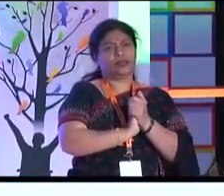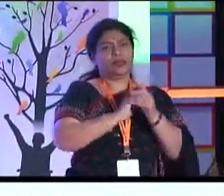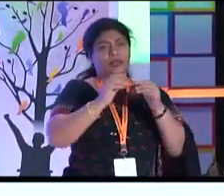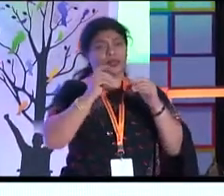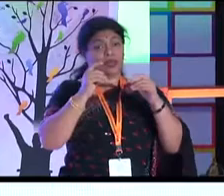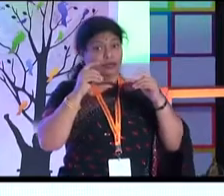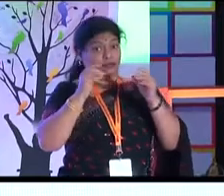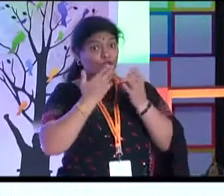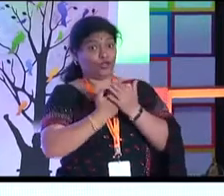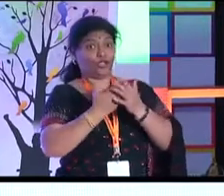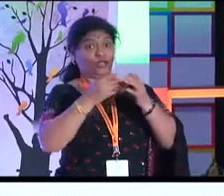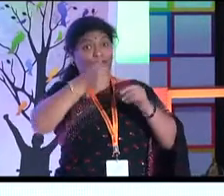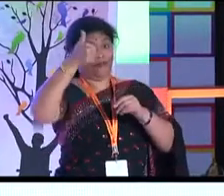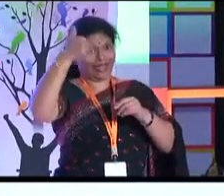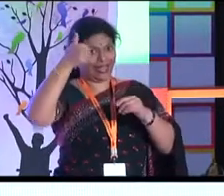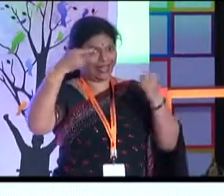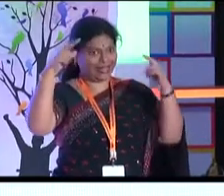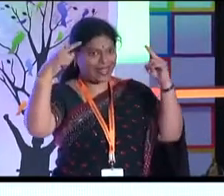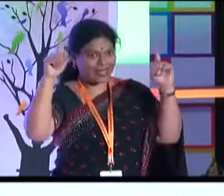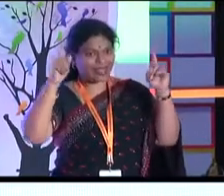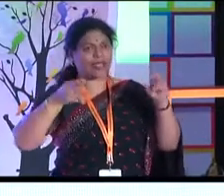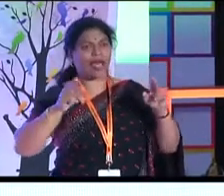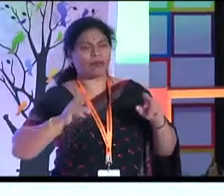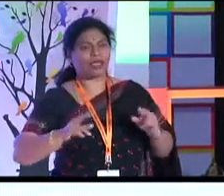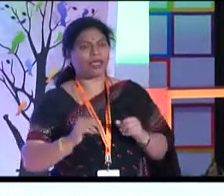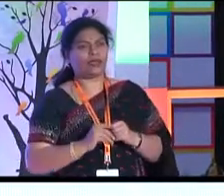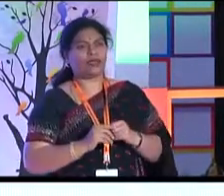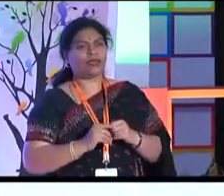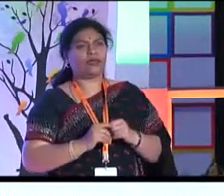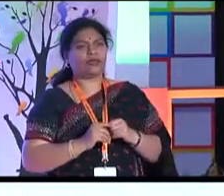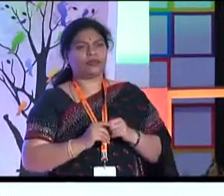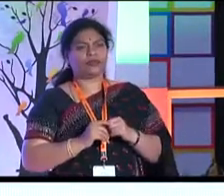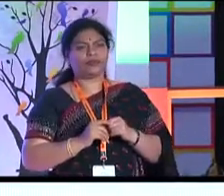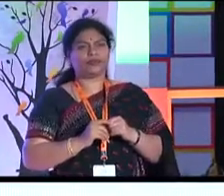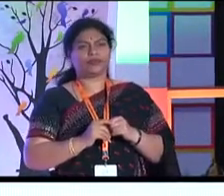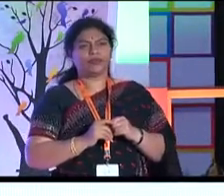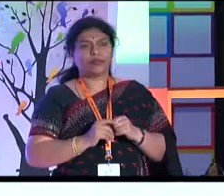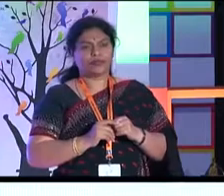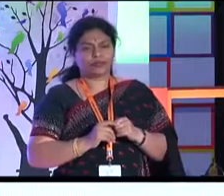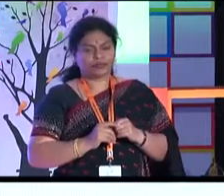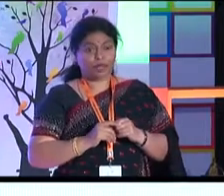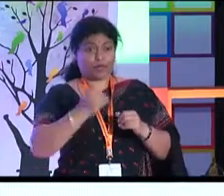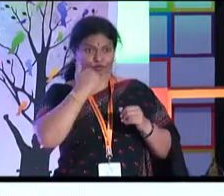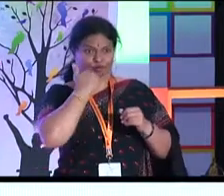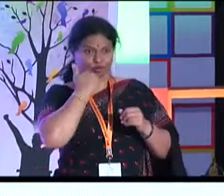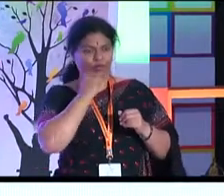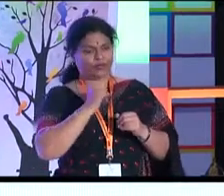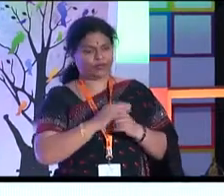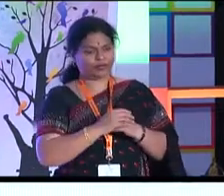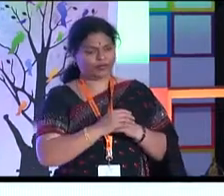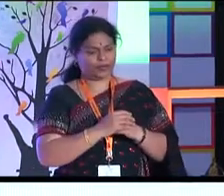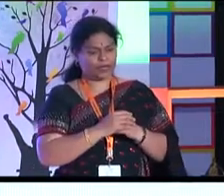happening. Suddenly, with you know, just like the mobile phone itself, you